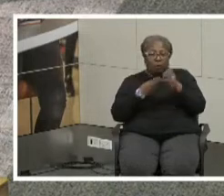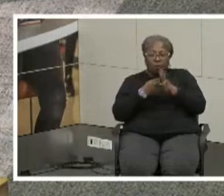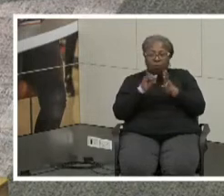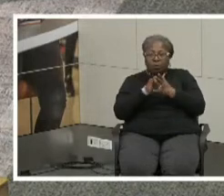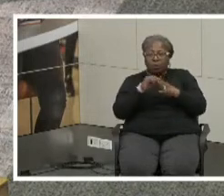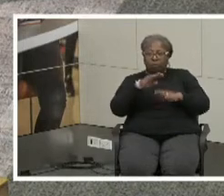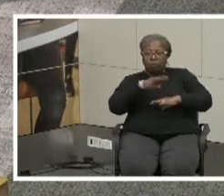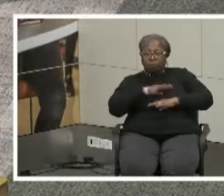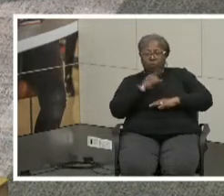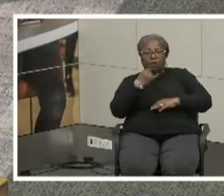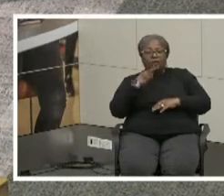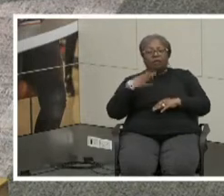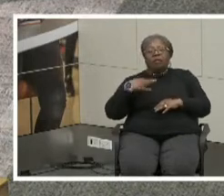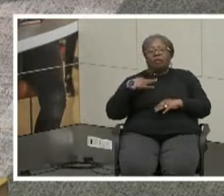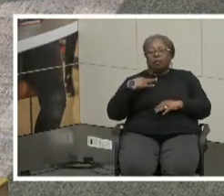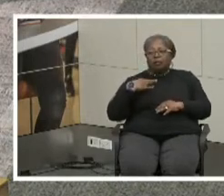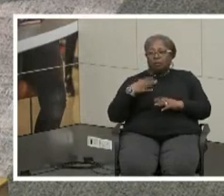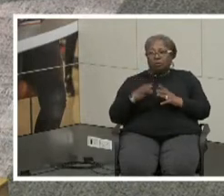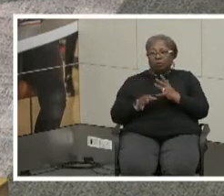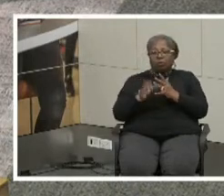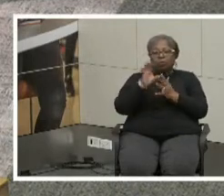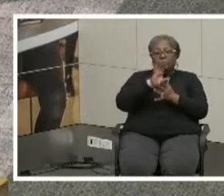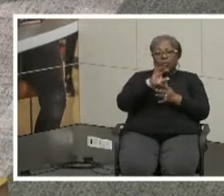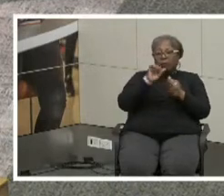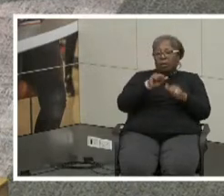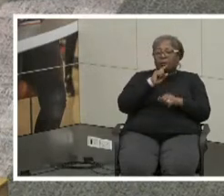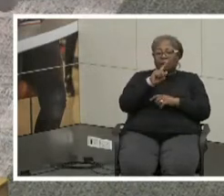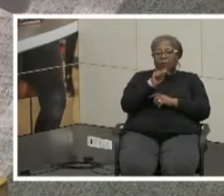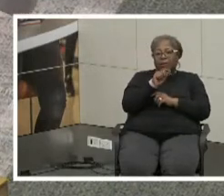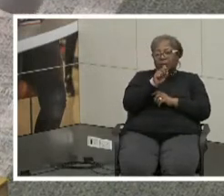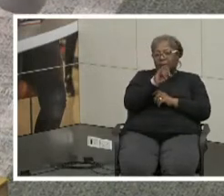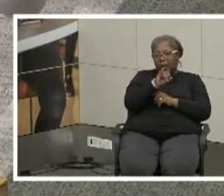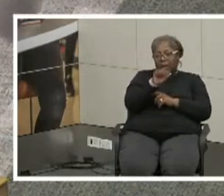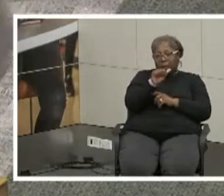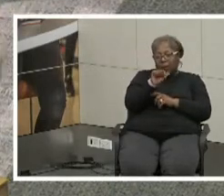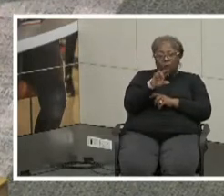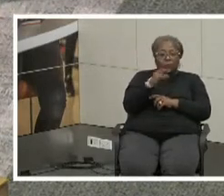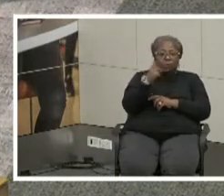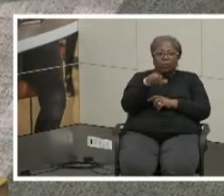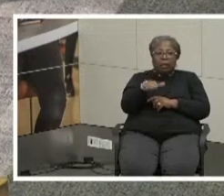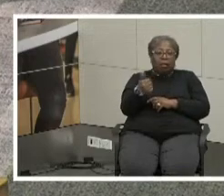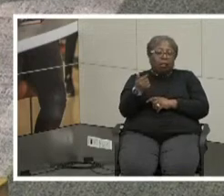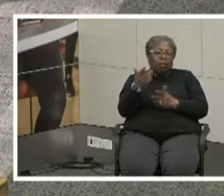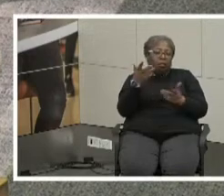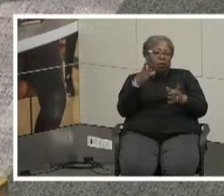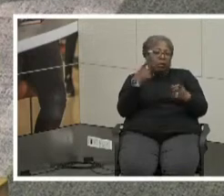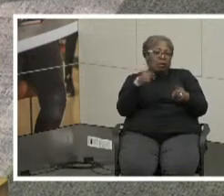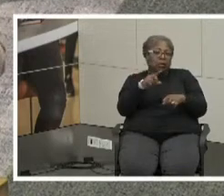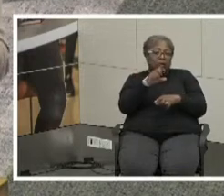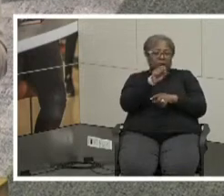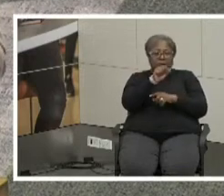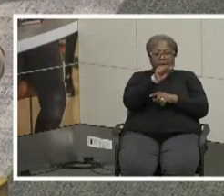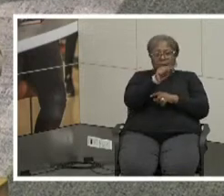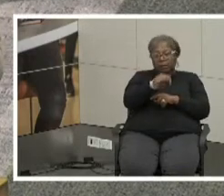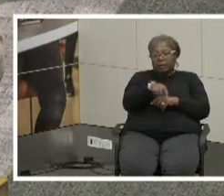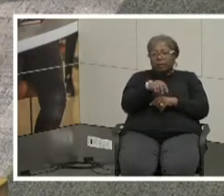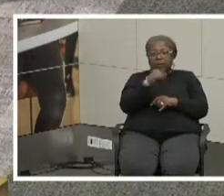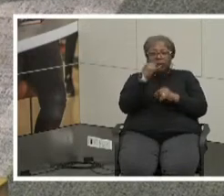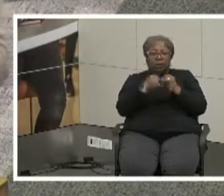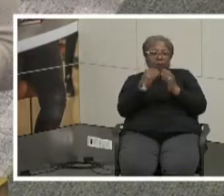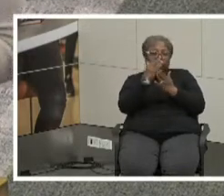meet one of the eligibility criteria it could be tsia or it could be something else that they've already done their PSAT their end of course